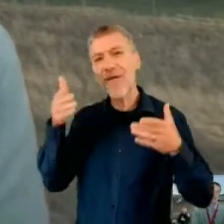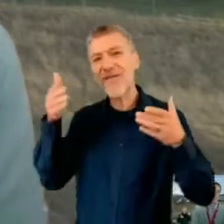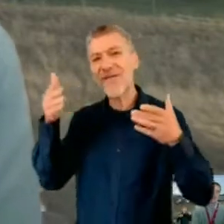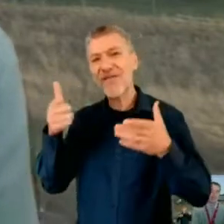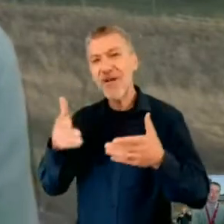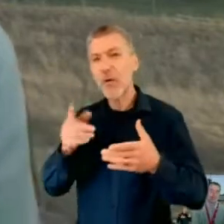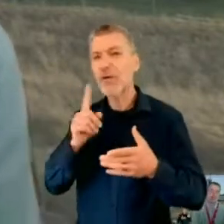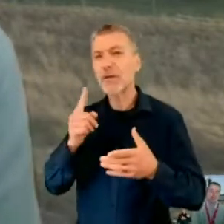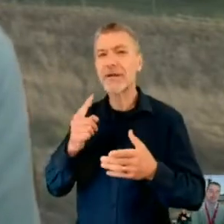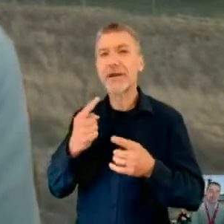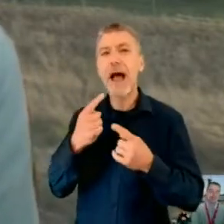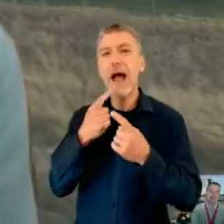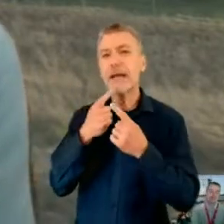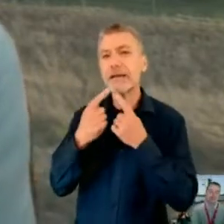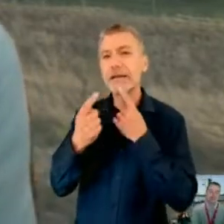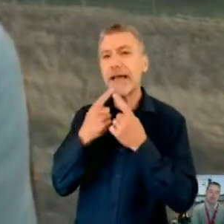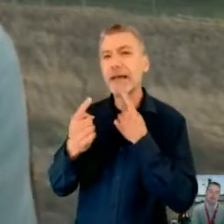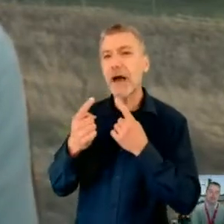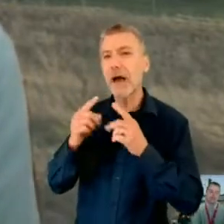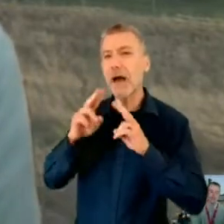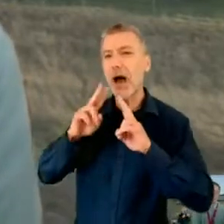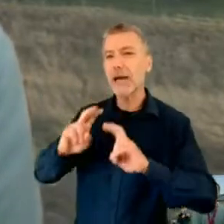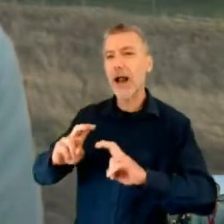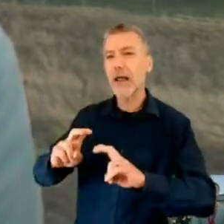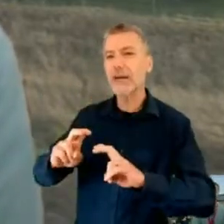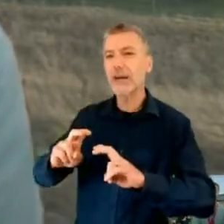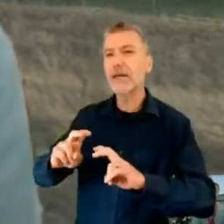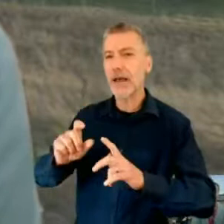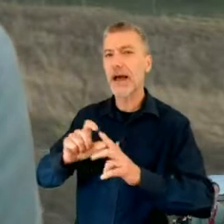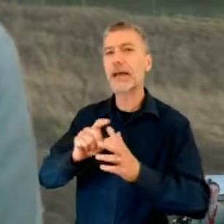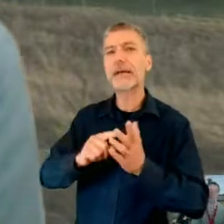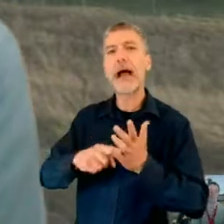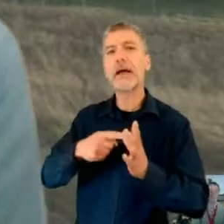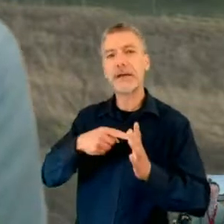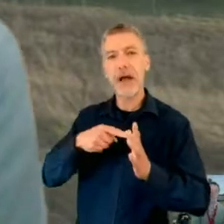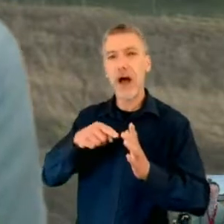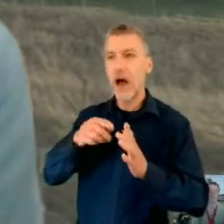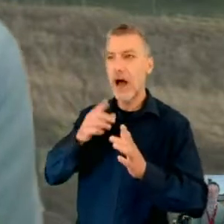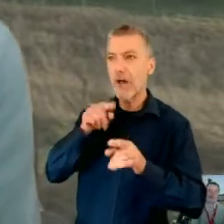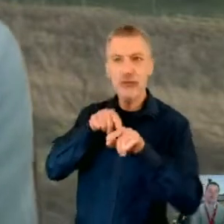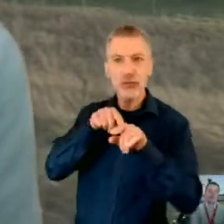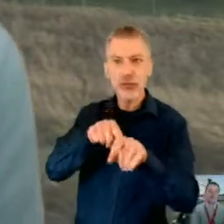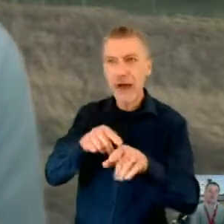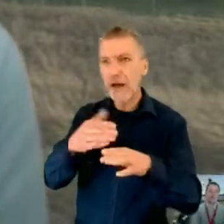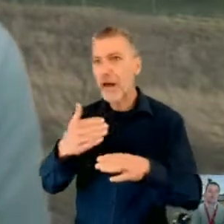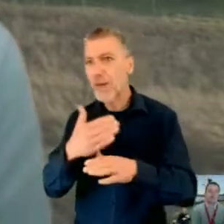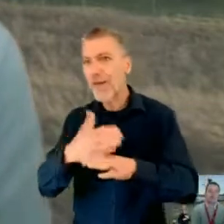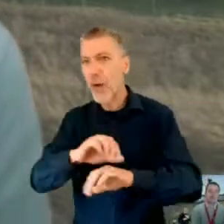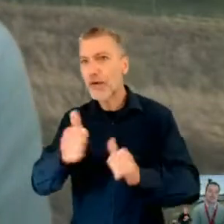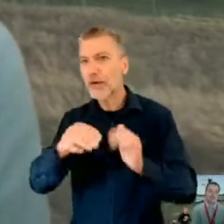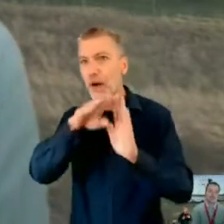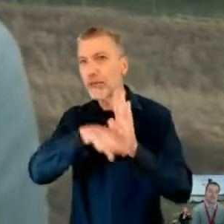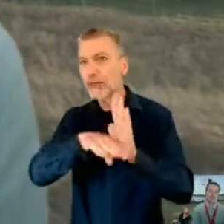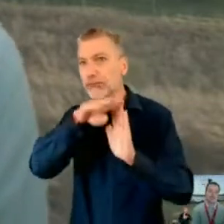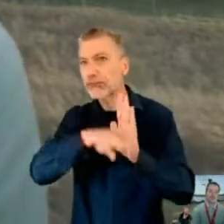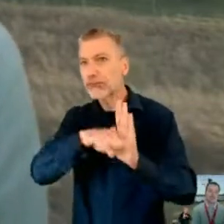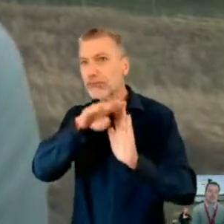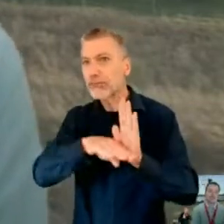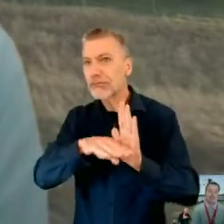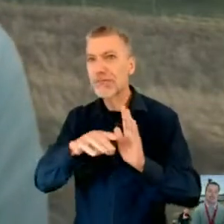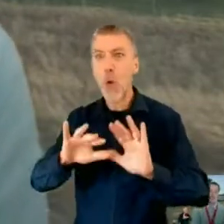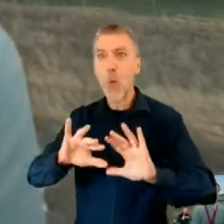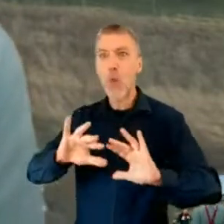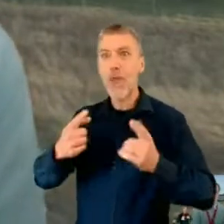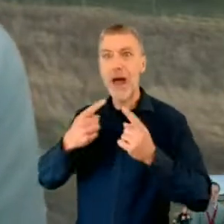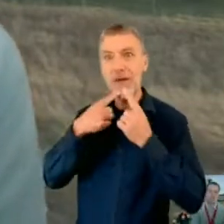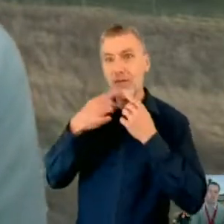analysis. So we use a lot of data in environmental management to help track performance. And without having good data, you can't tell the business how we're